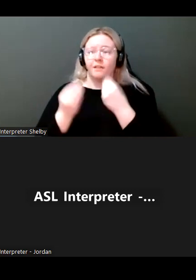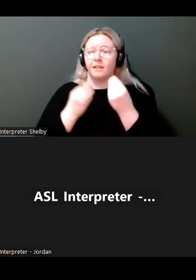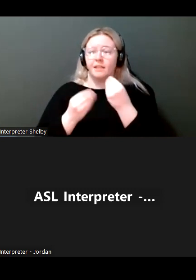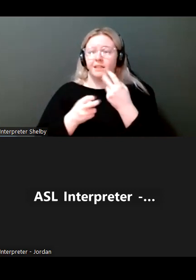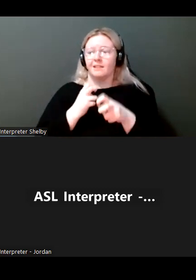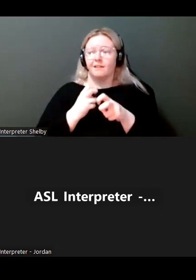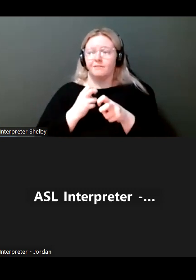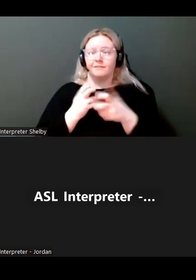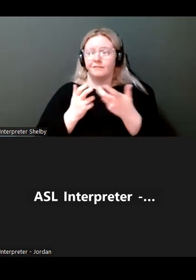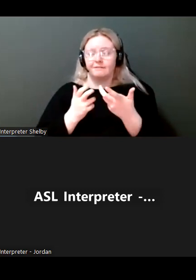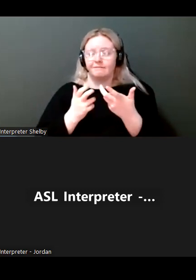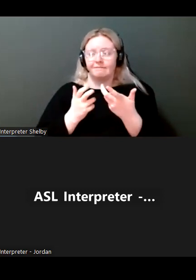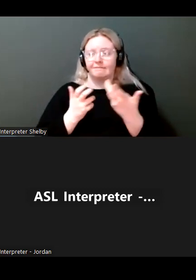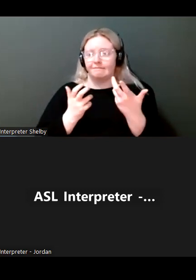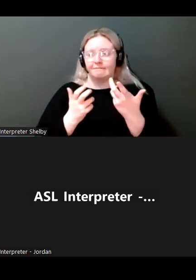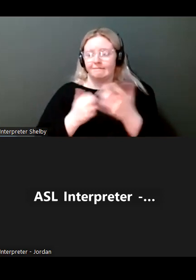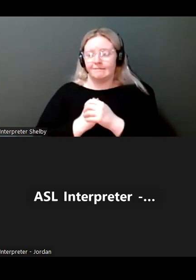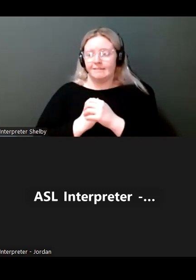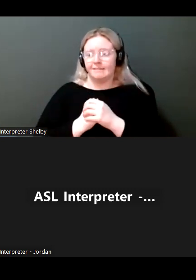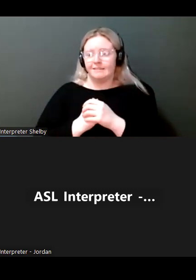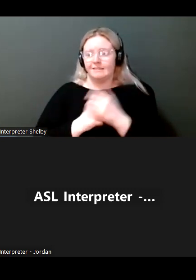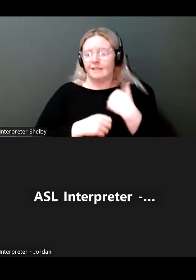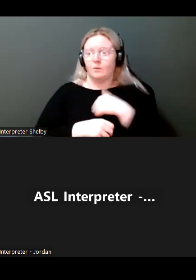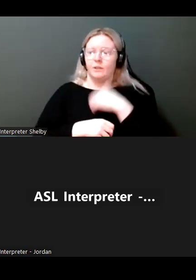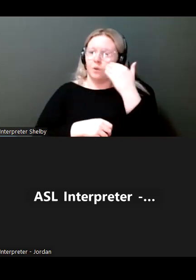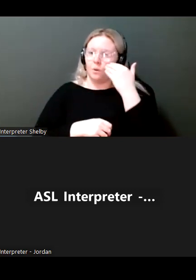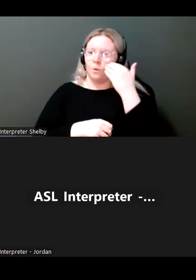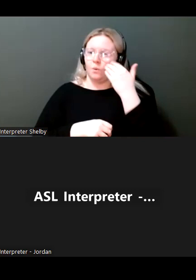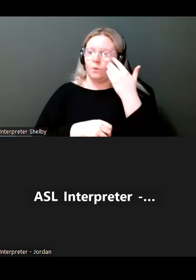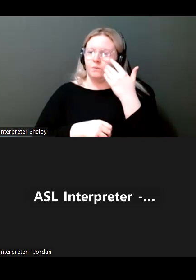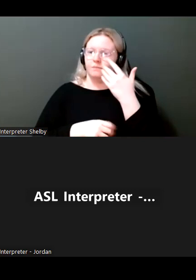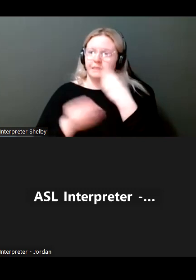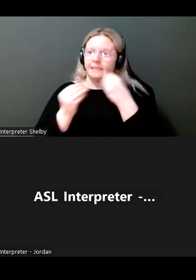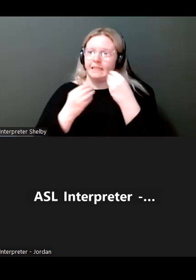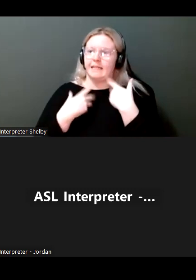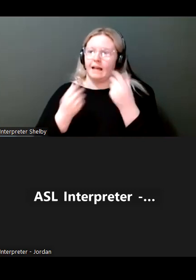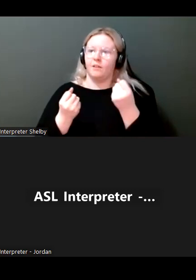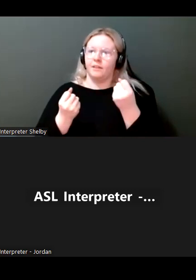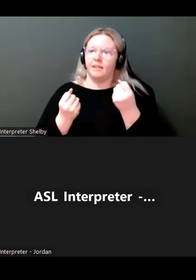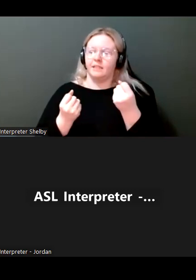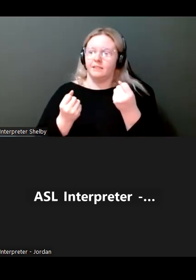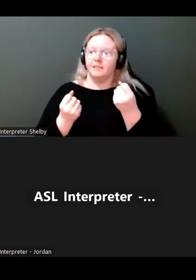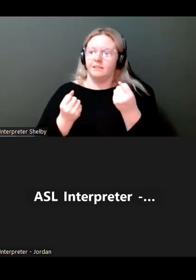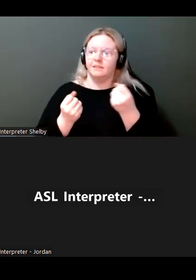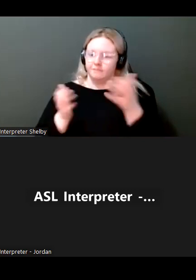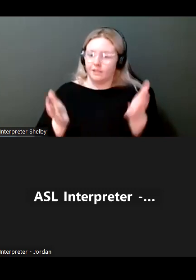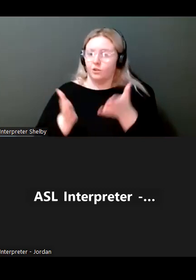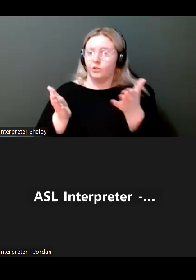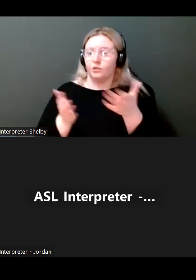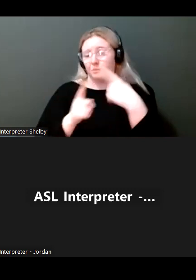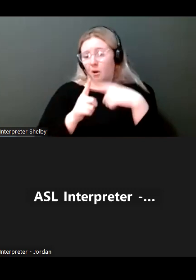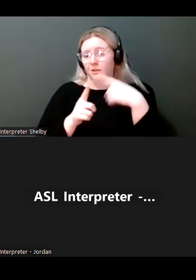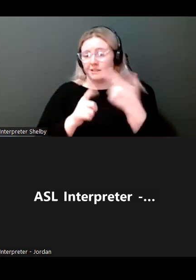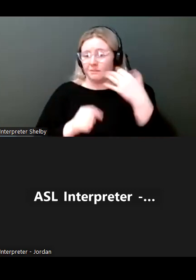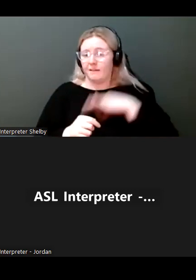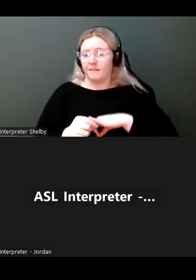own. Unfortunately, we know the importance of eating healthy. I can encourage you all to do that. Doing so, we know